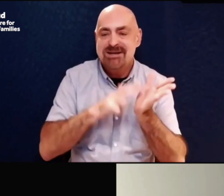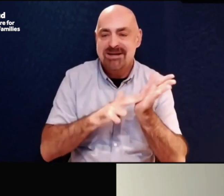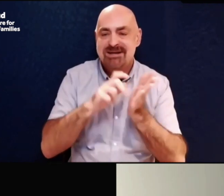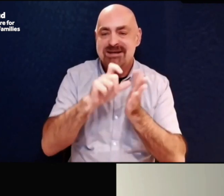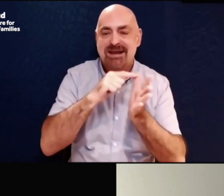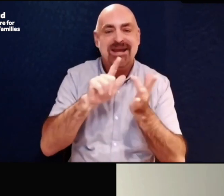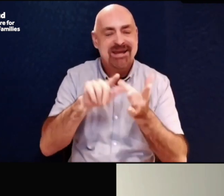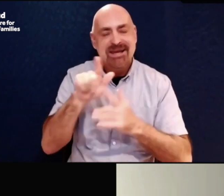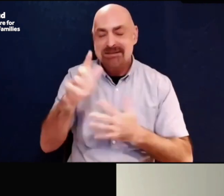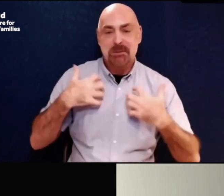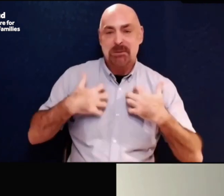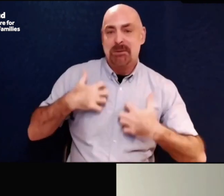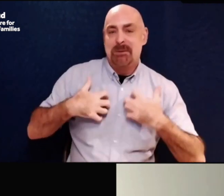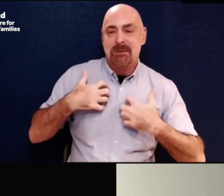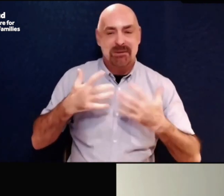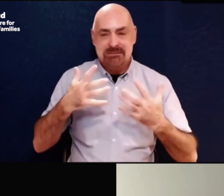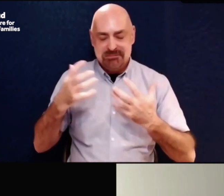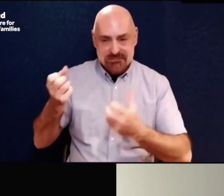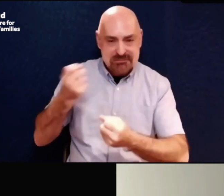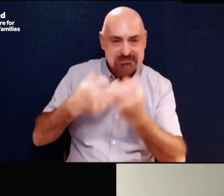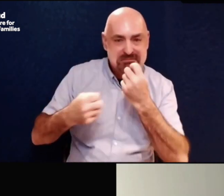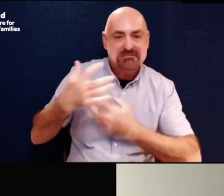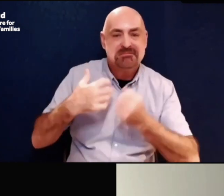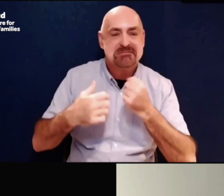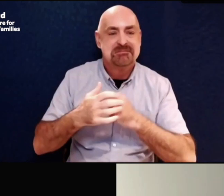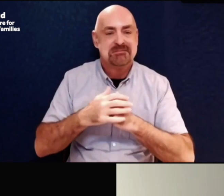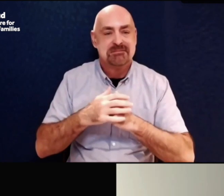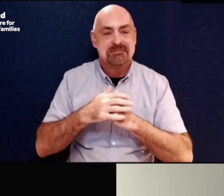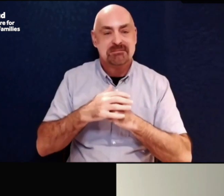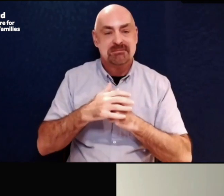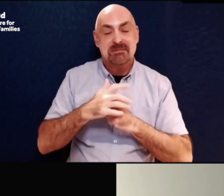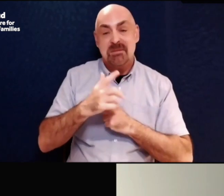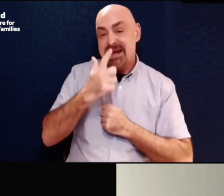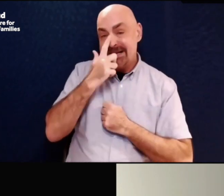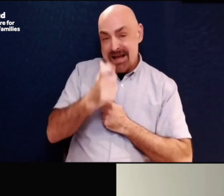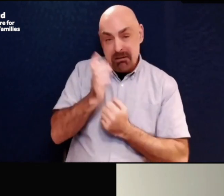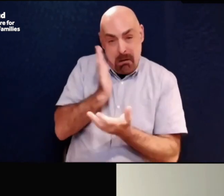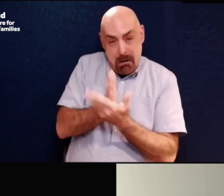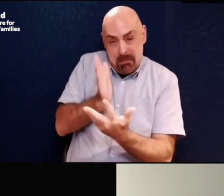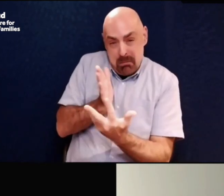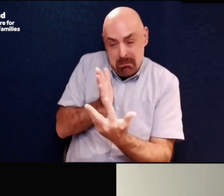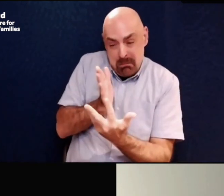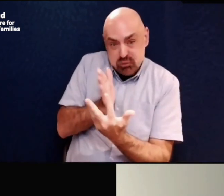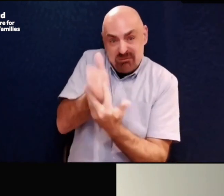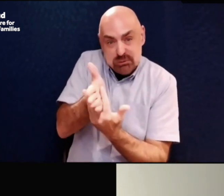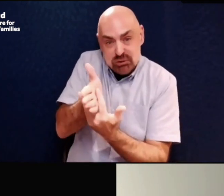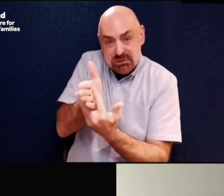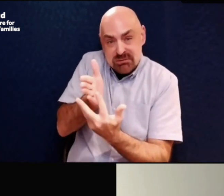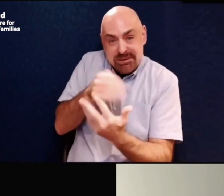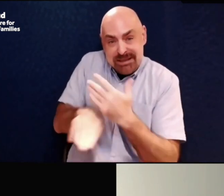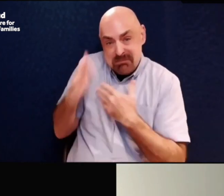subject, title of which is, Can We Make Prevention in Mental Health Really